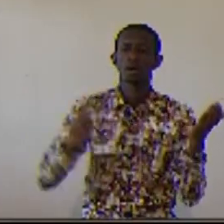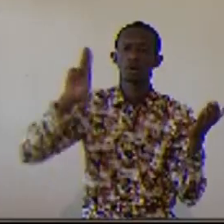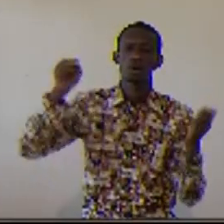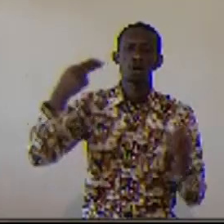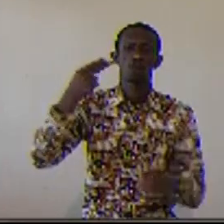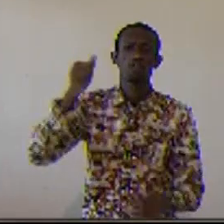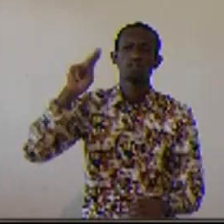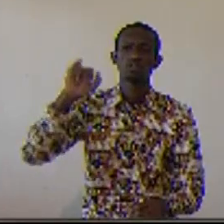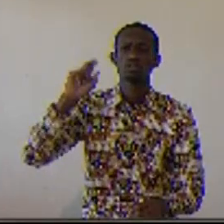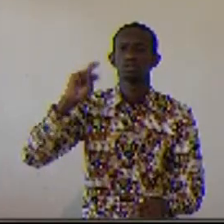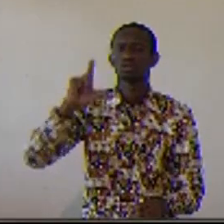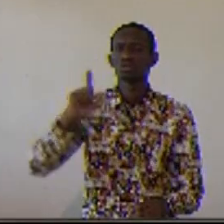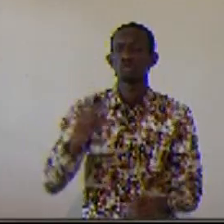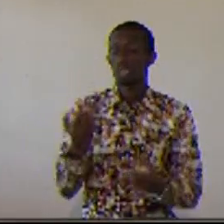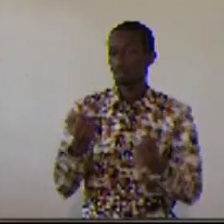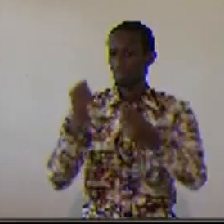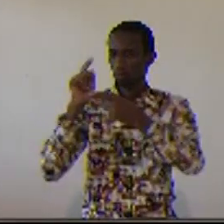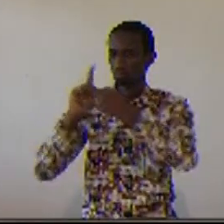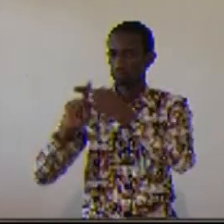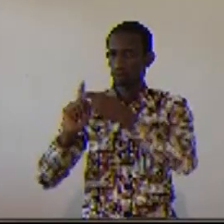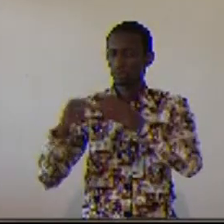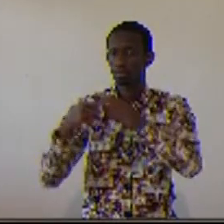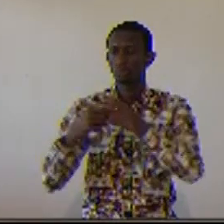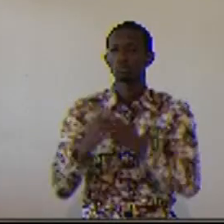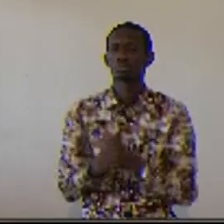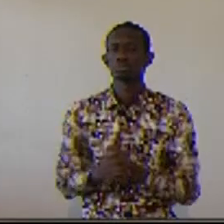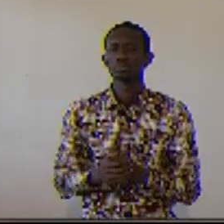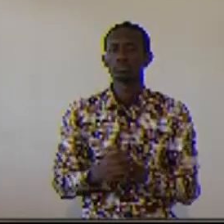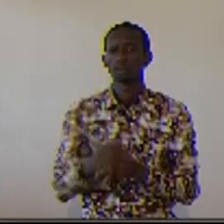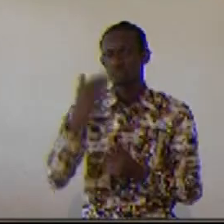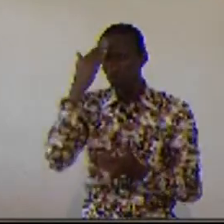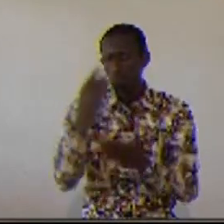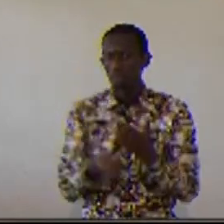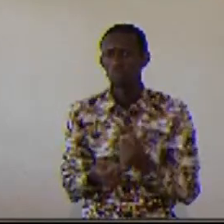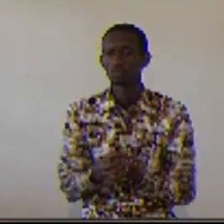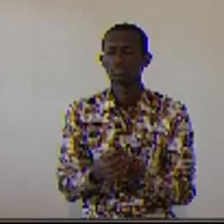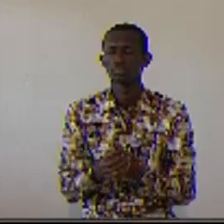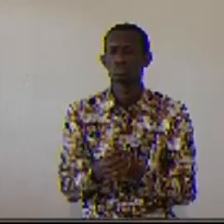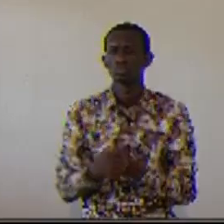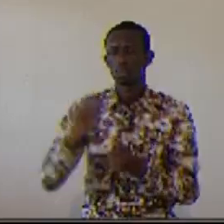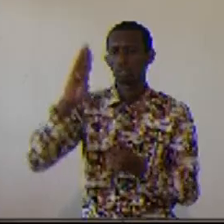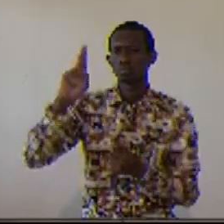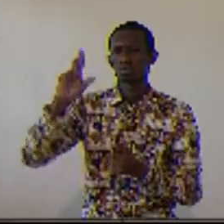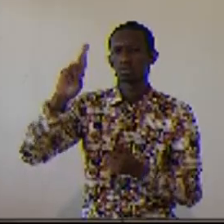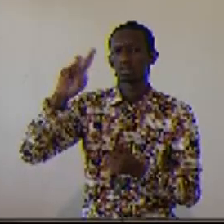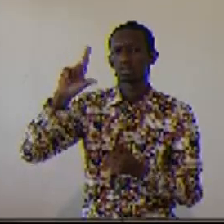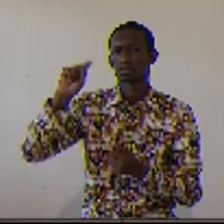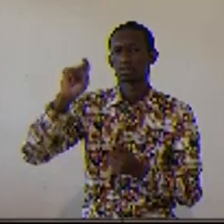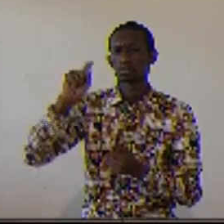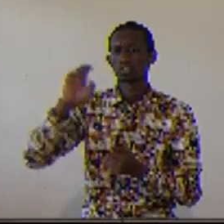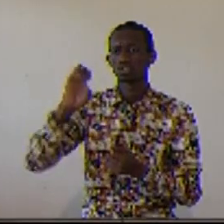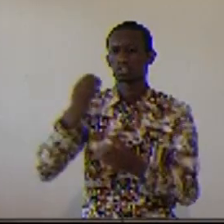properties because the negative charge is stabilized by the delocalization system. That is